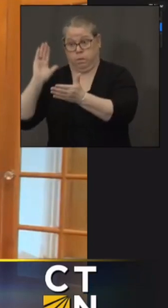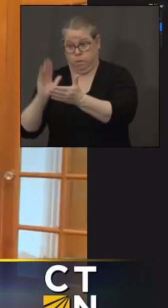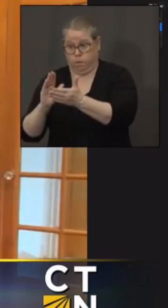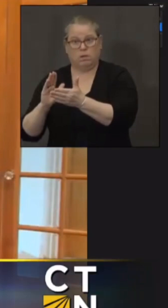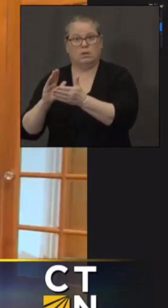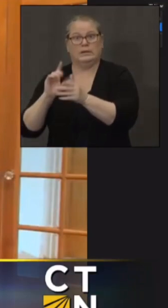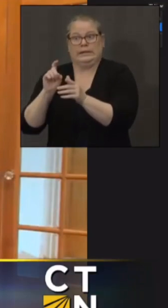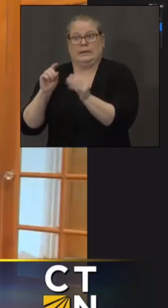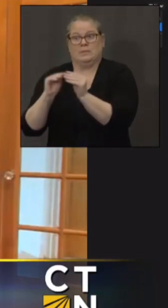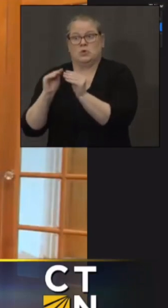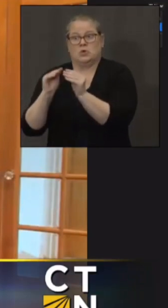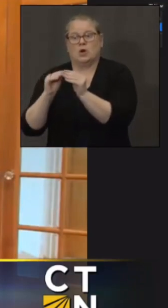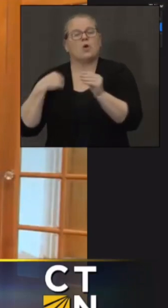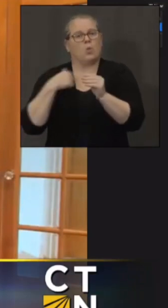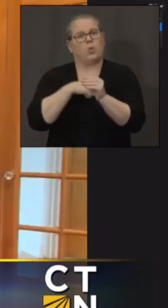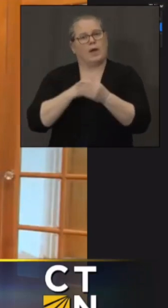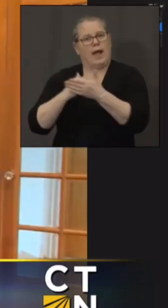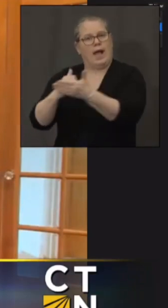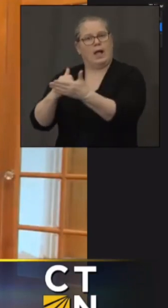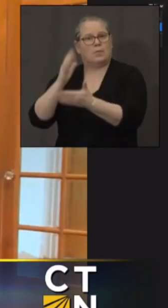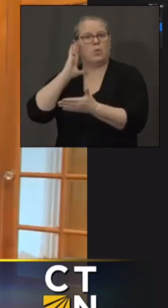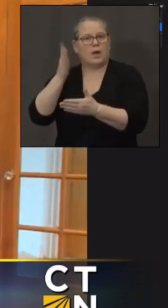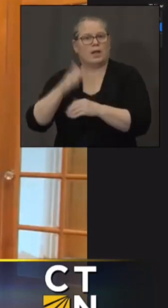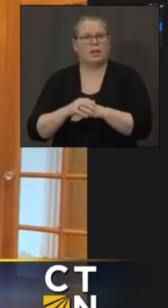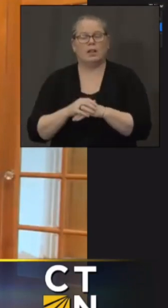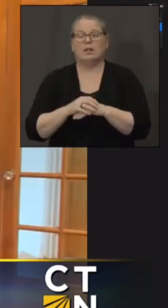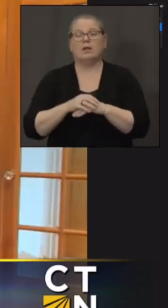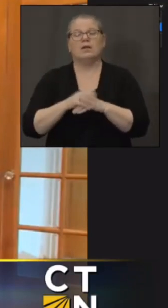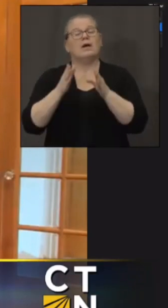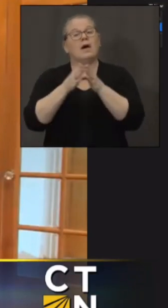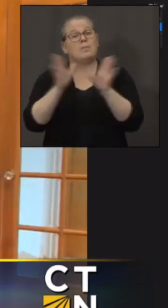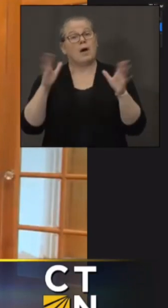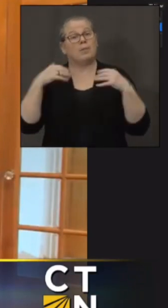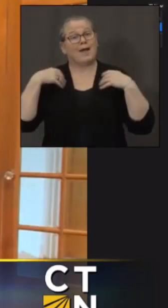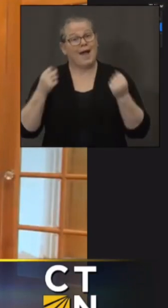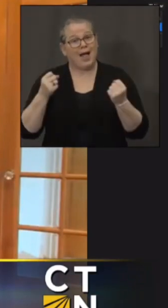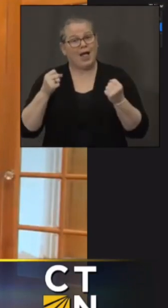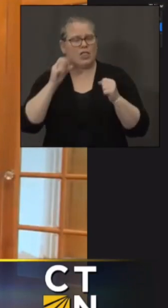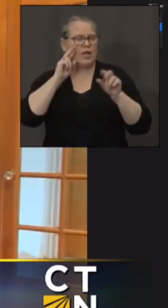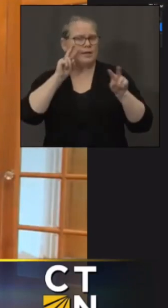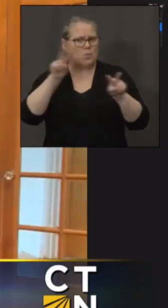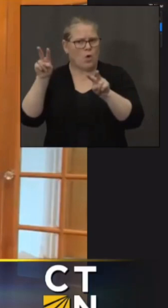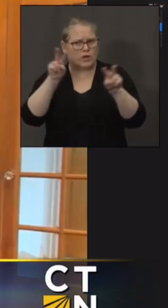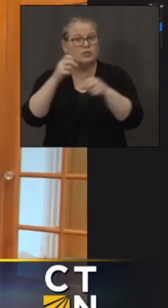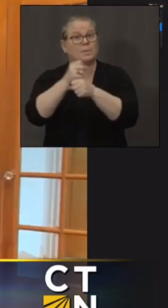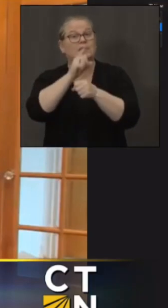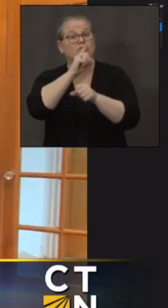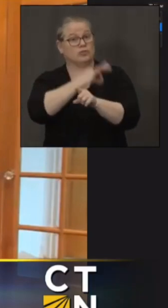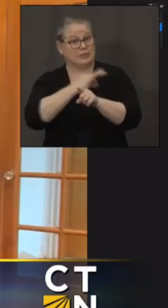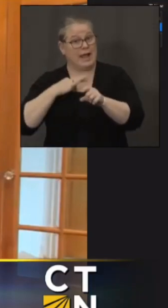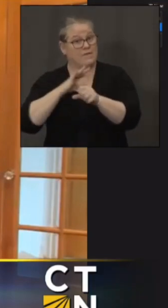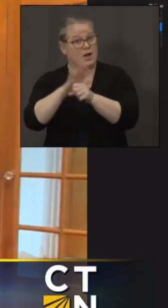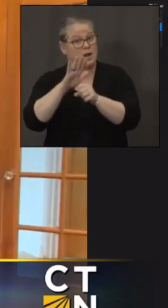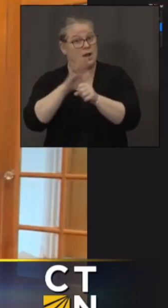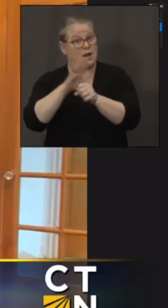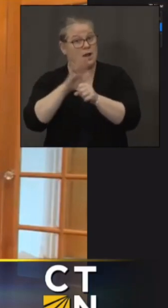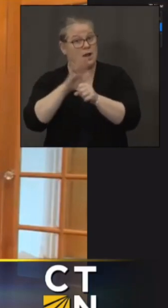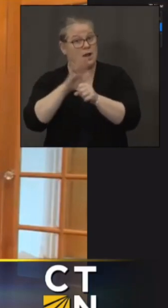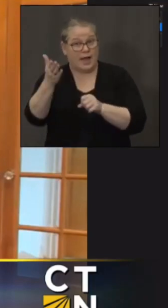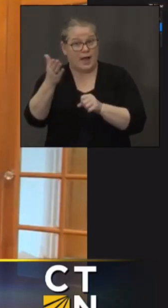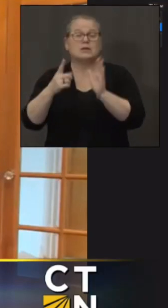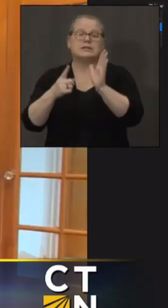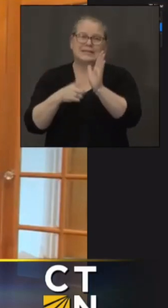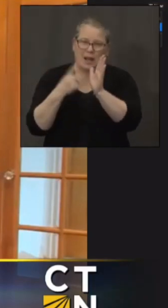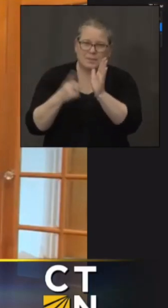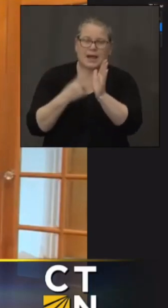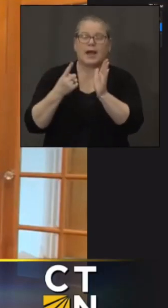regards to staffing, our team at the Department of Public Health is monitoring that on a daily basis. Occasionally, there can be issues. And